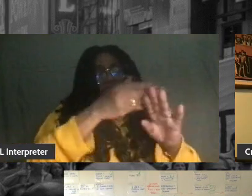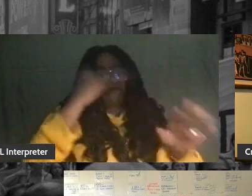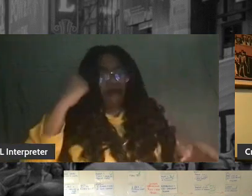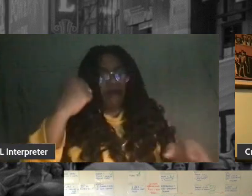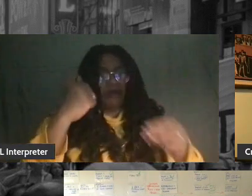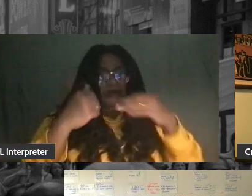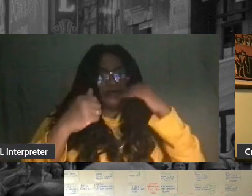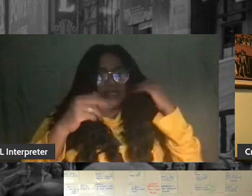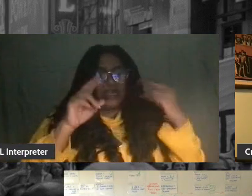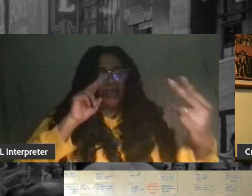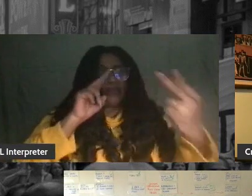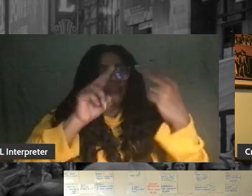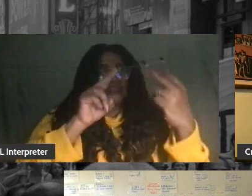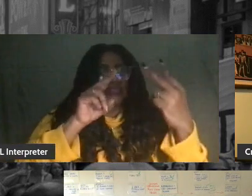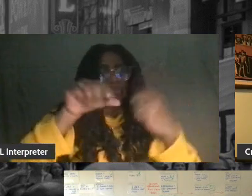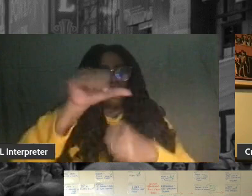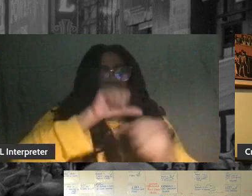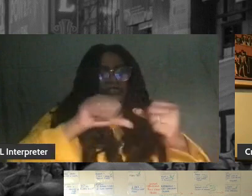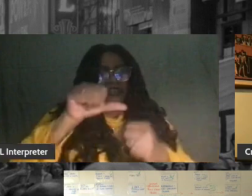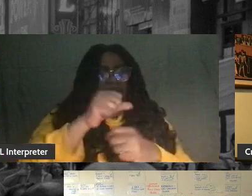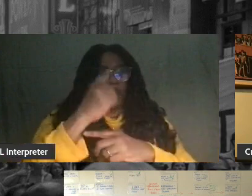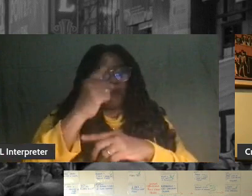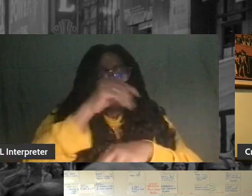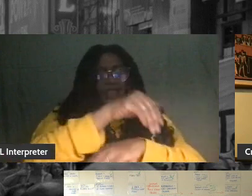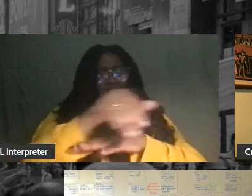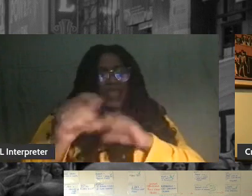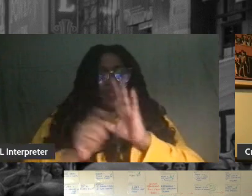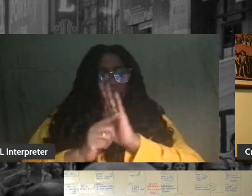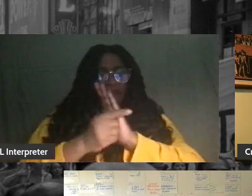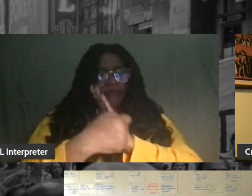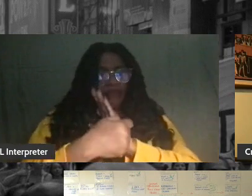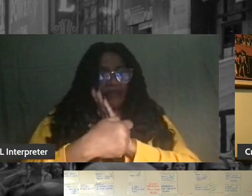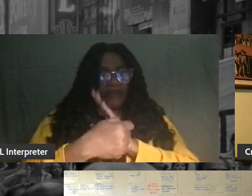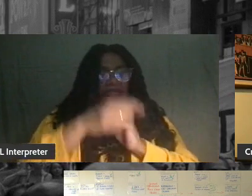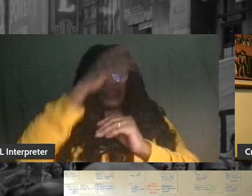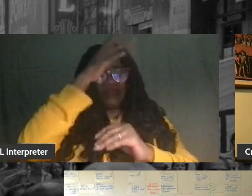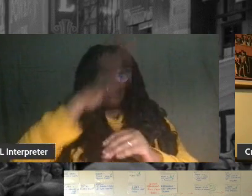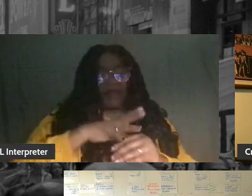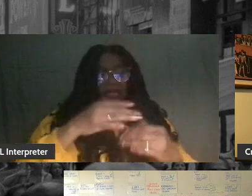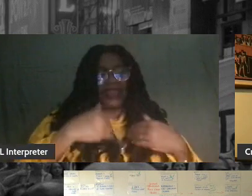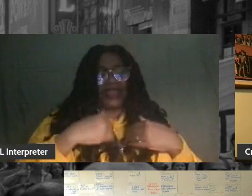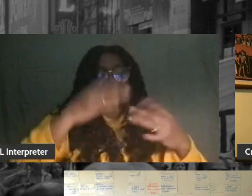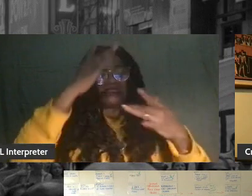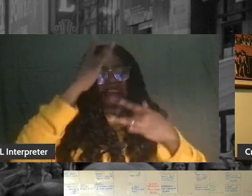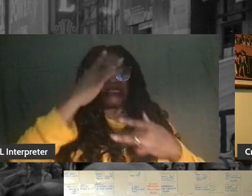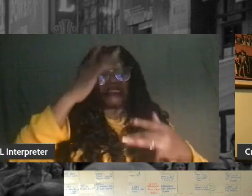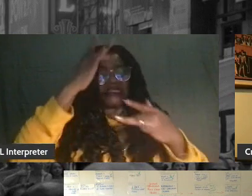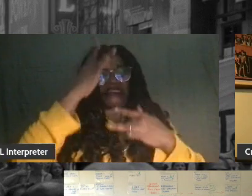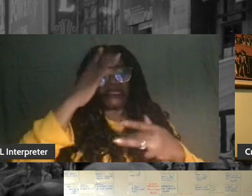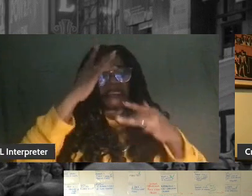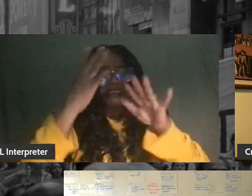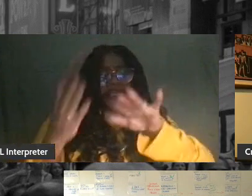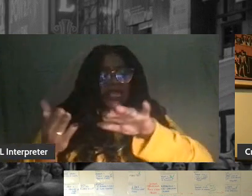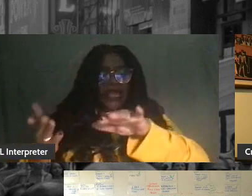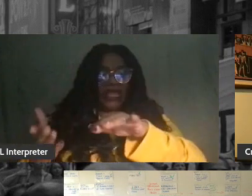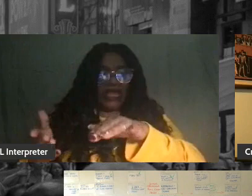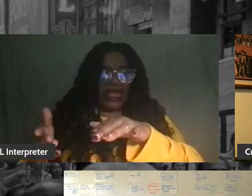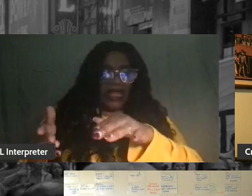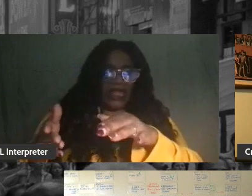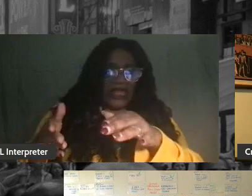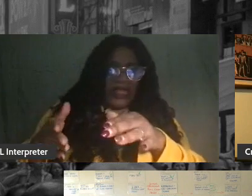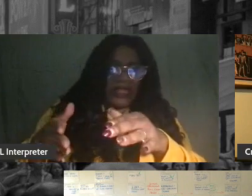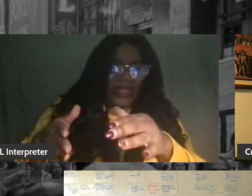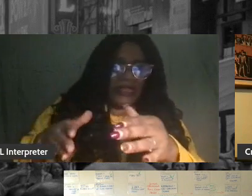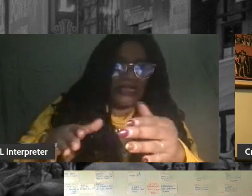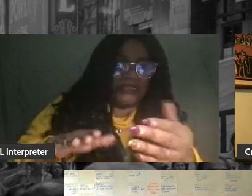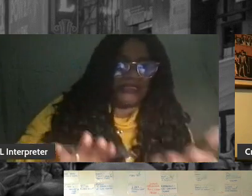They bump into each other, they have a one-night stand. It turns out the man has a disease and he's dying, and she brings him into the family, and her